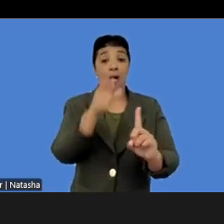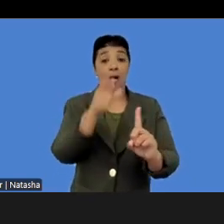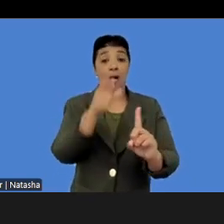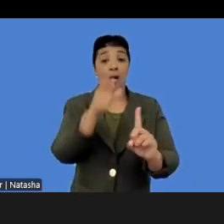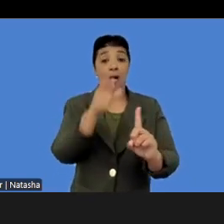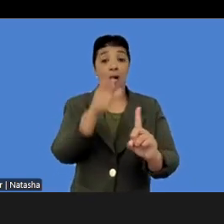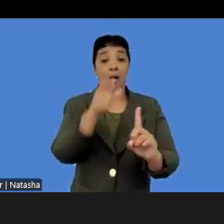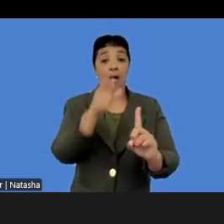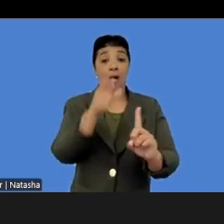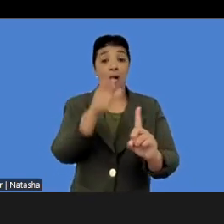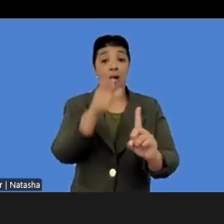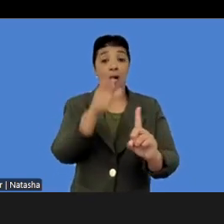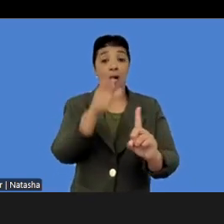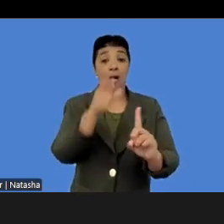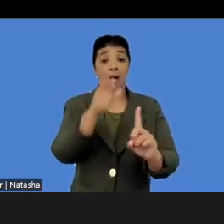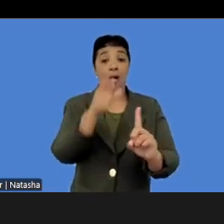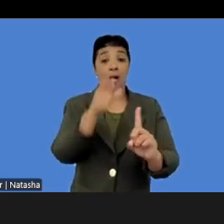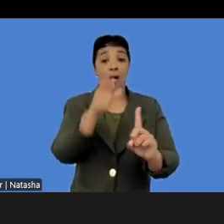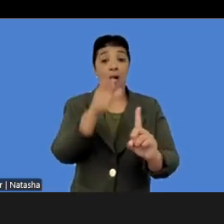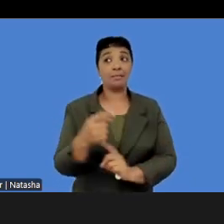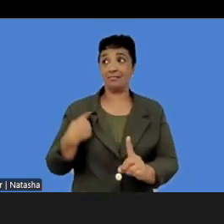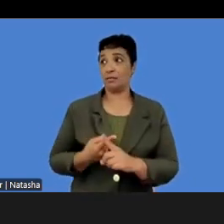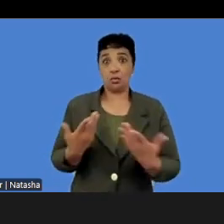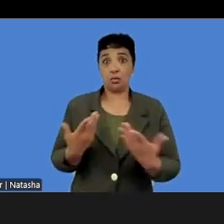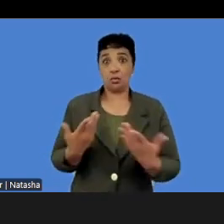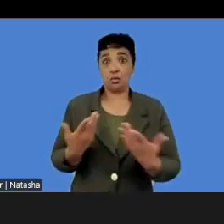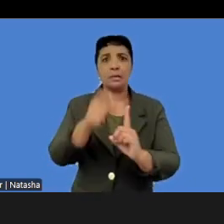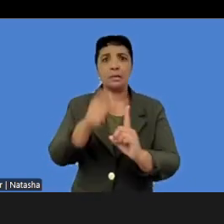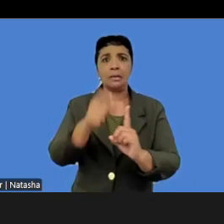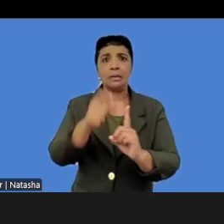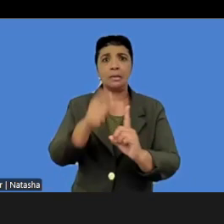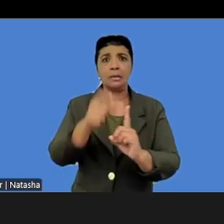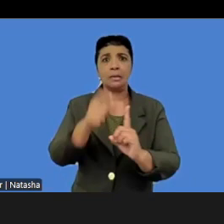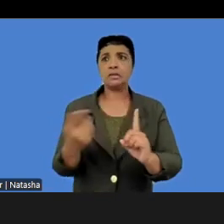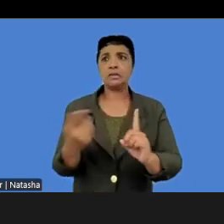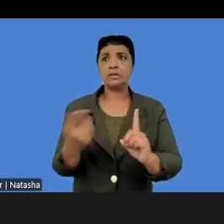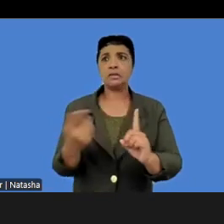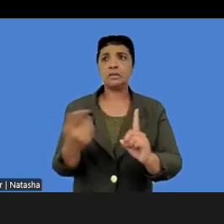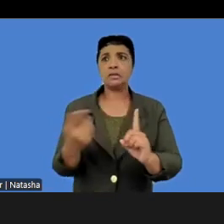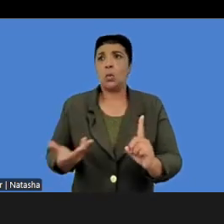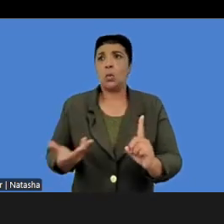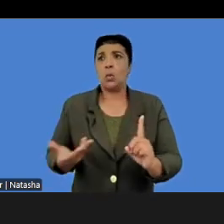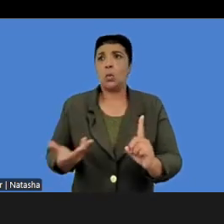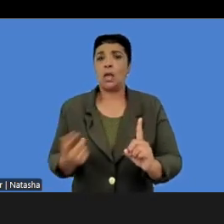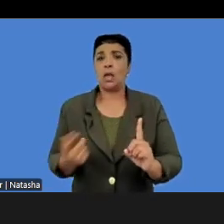in certain patients still not being found to this day. It's resulted in